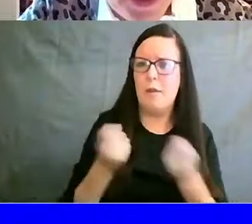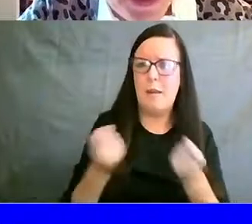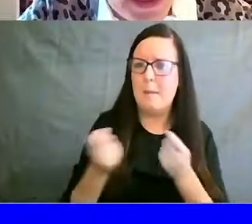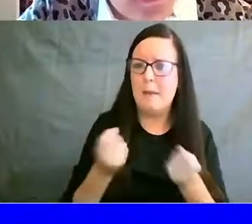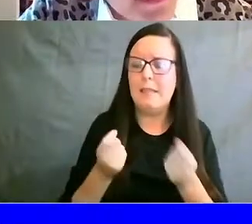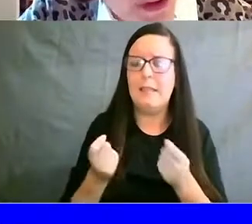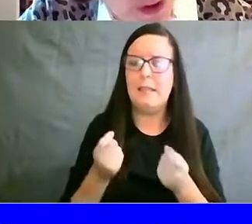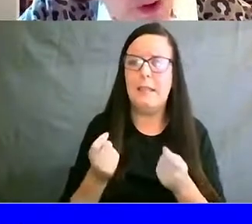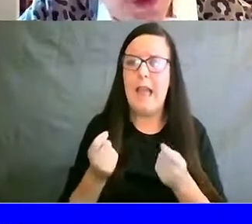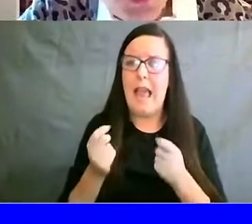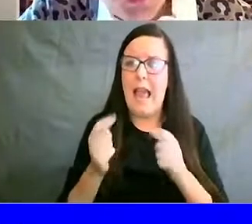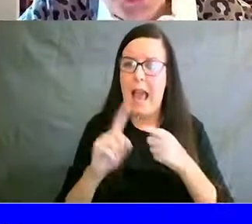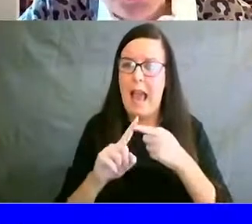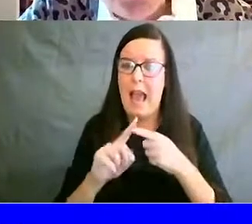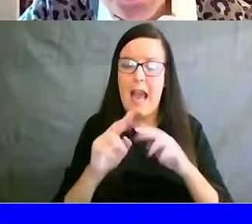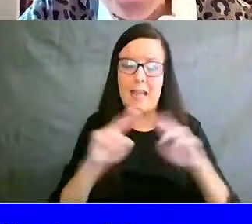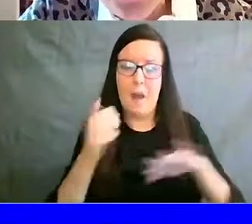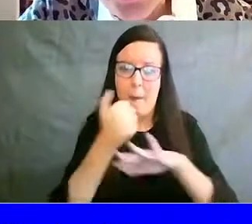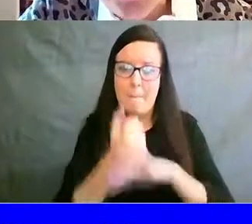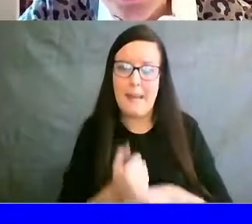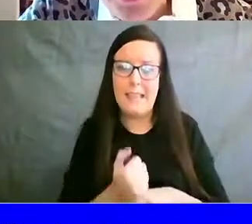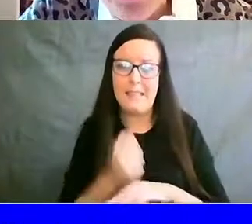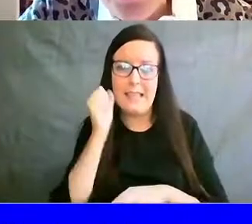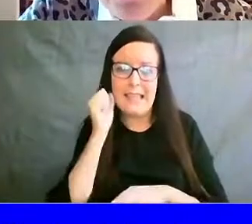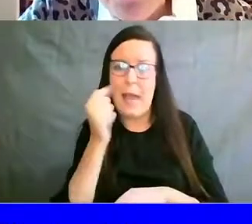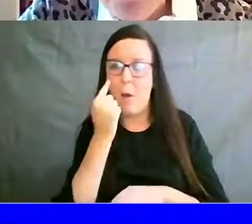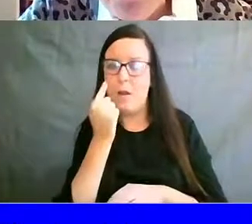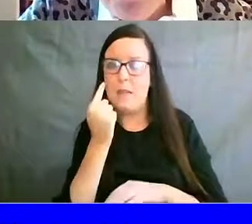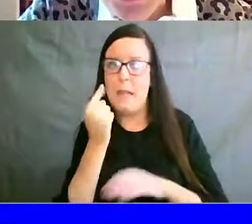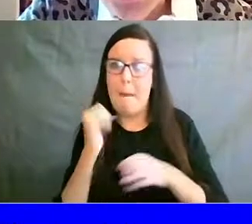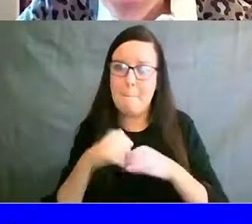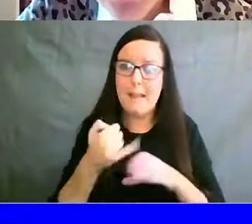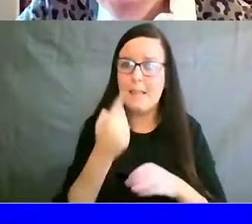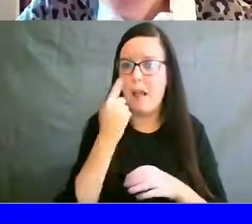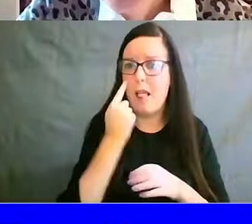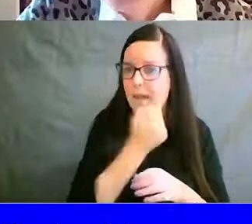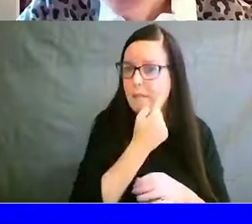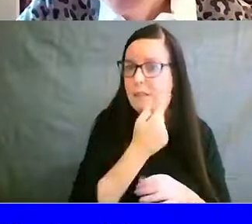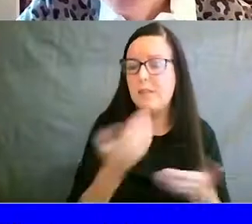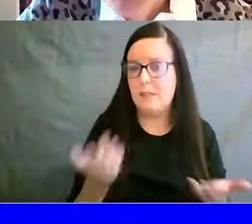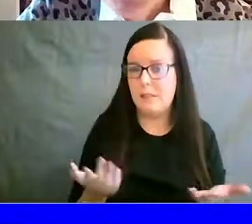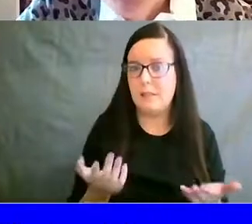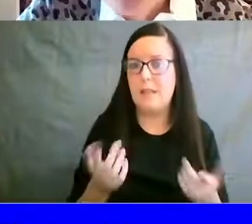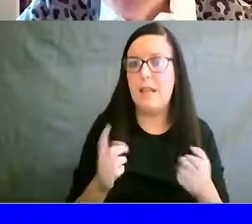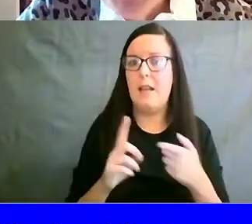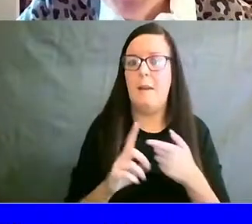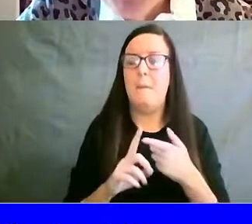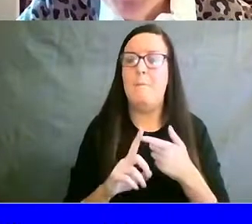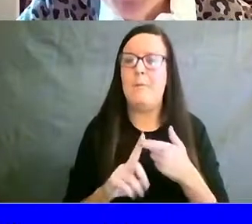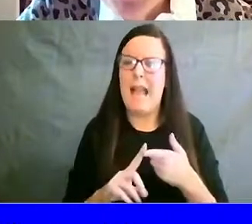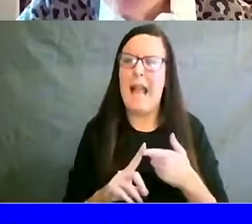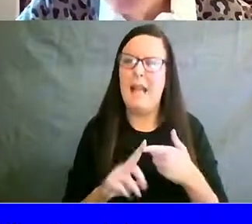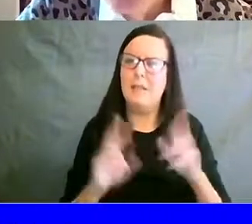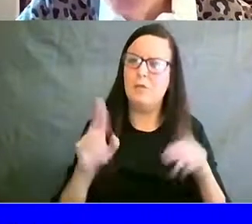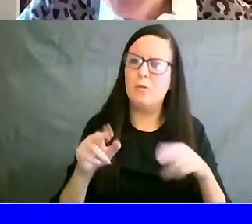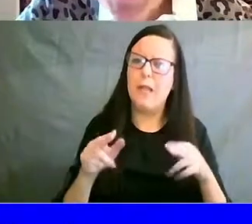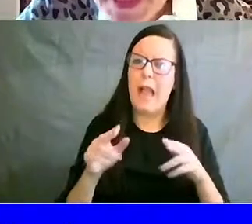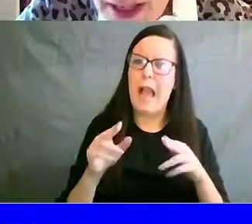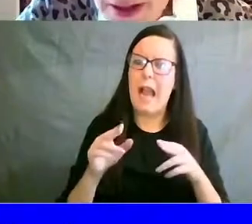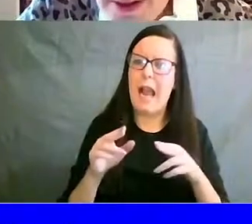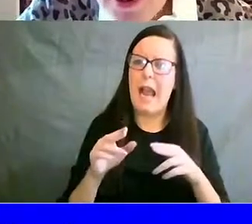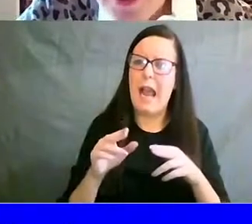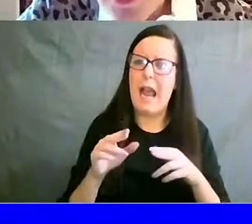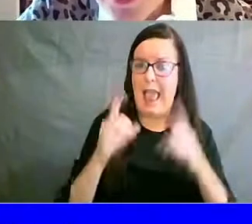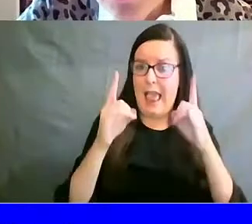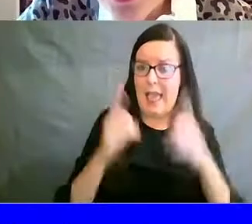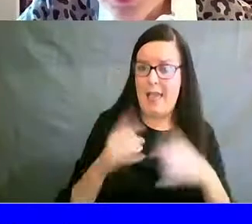medical evidence, and even if it could result in death. And it's possible by way of an advanced healthcare directive to